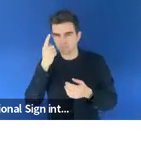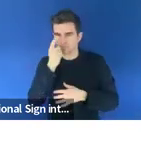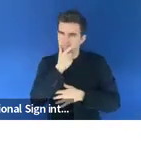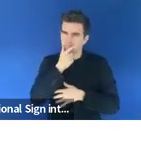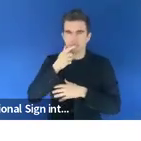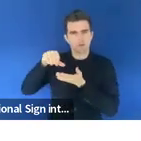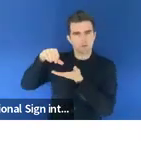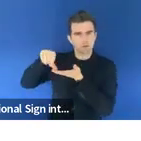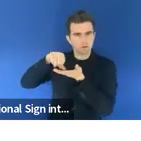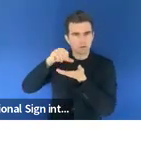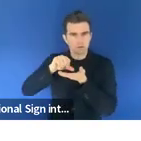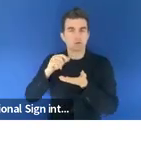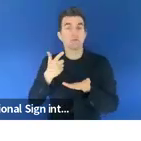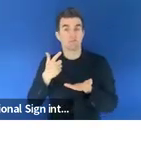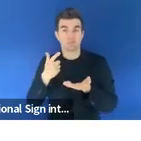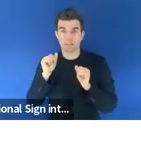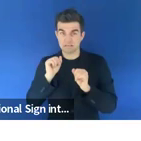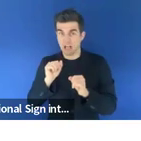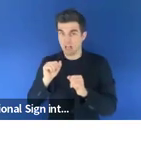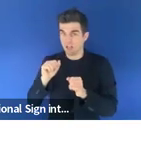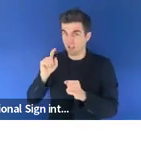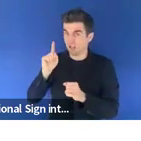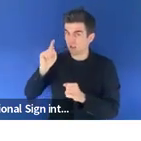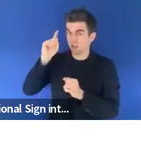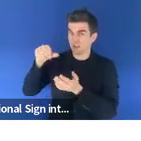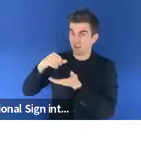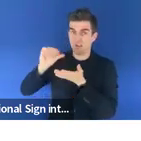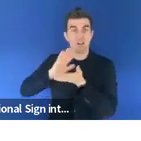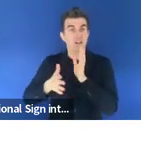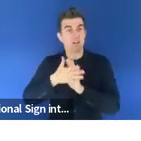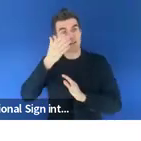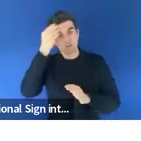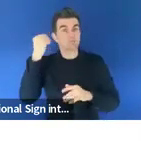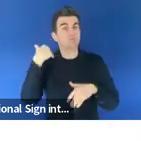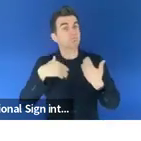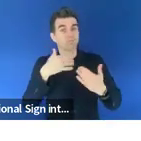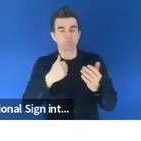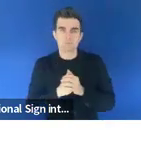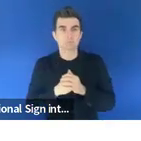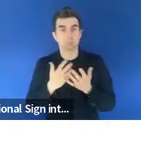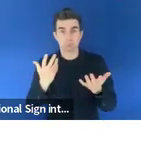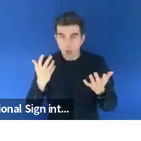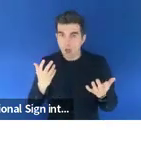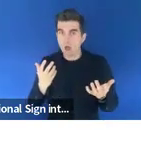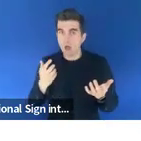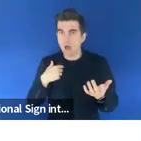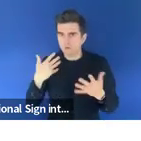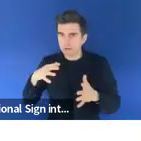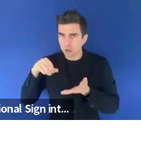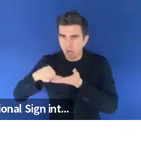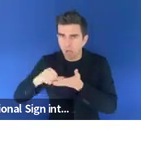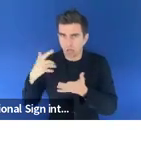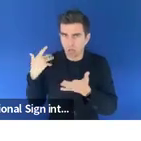Now, when it comes to cost and it comes to spending money, you need to think of it as investment. A lot of times it can be really